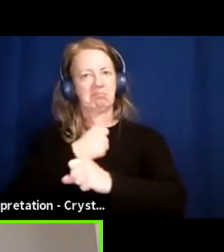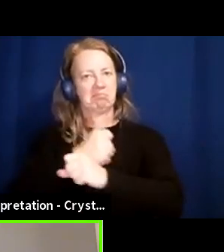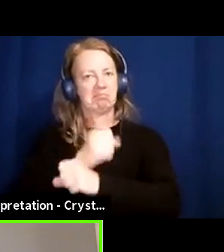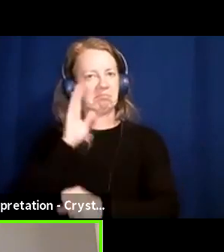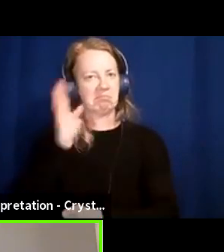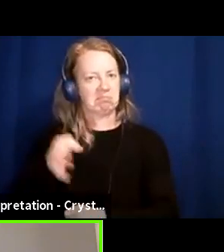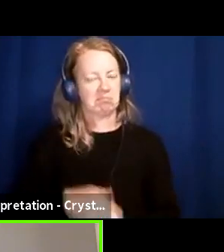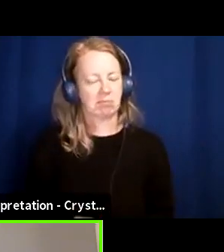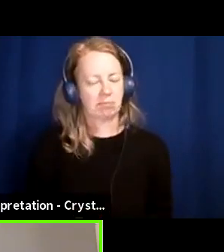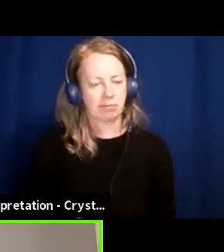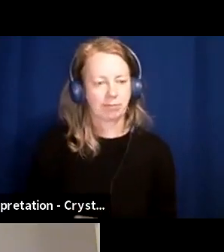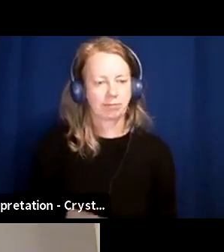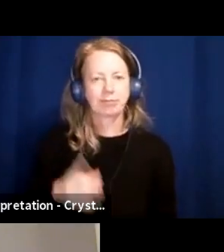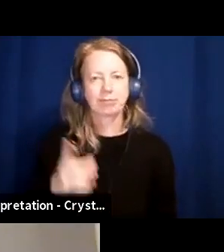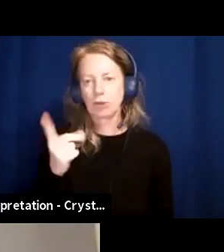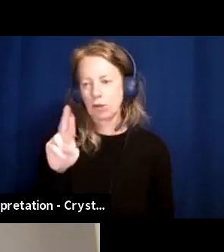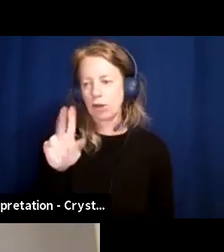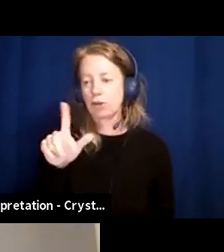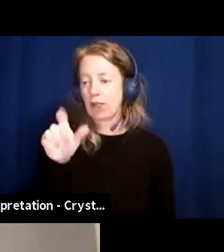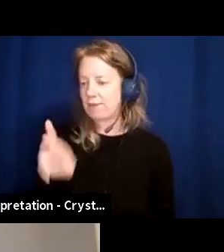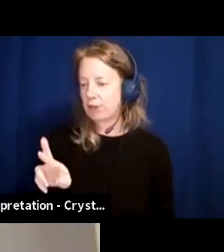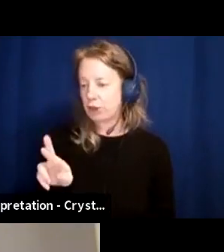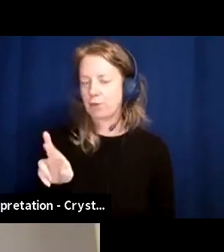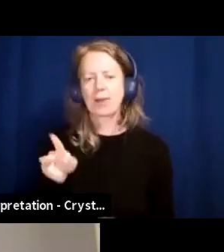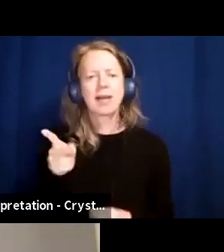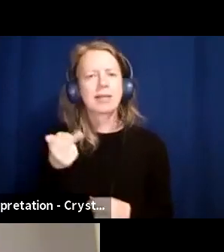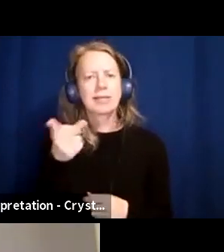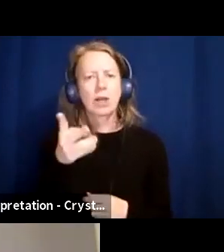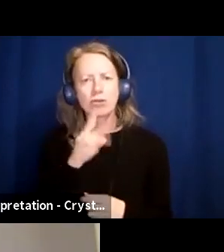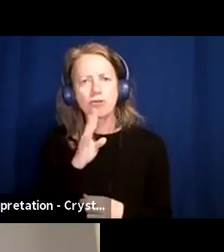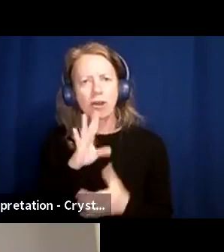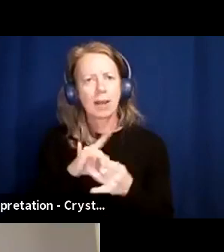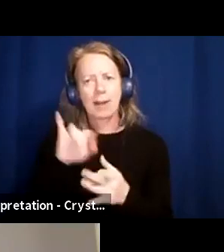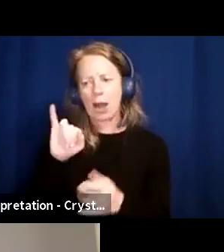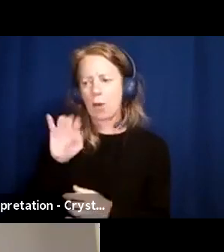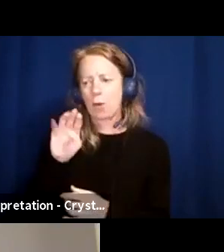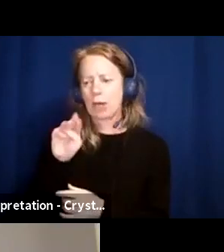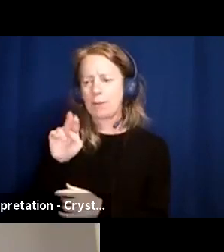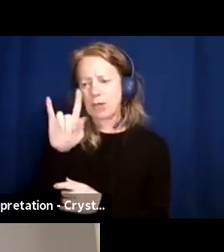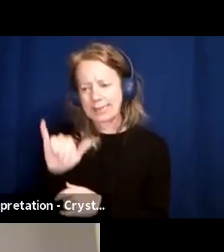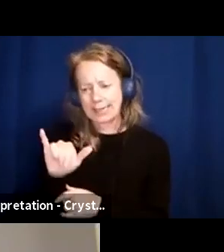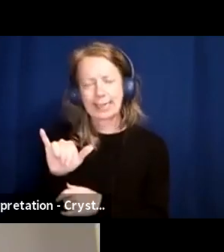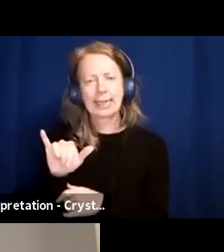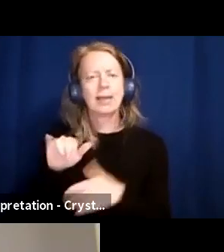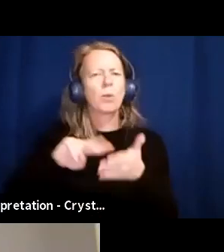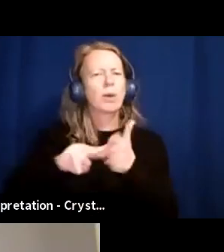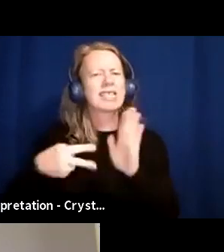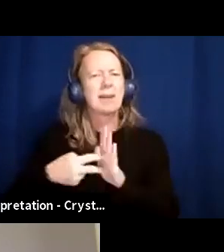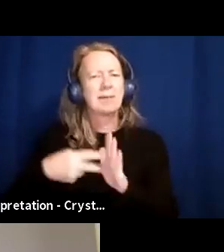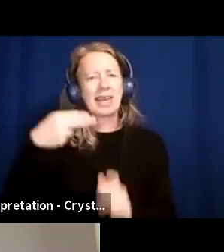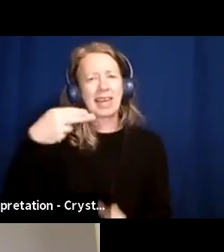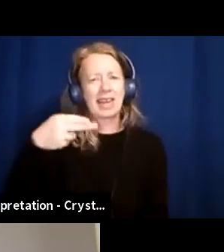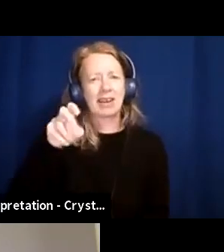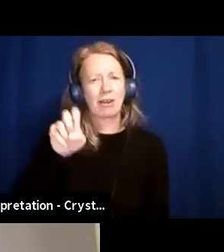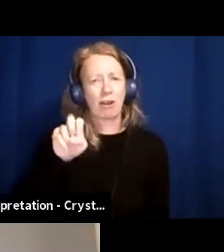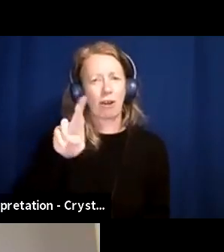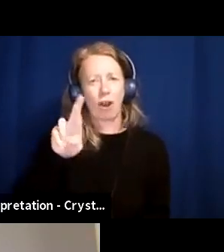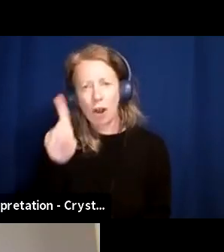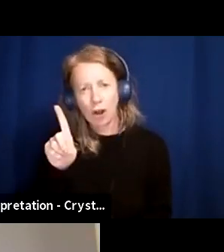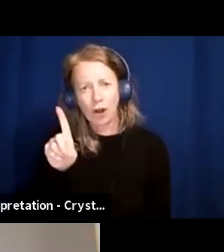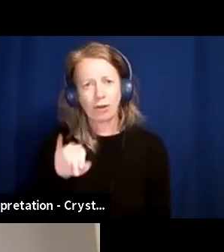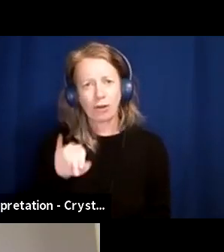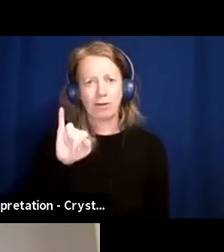Speaking of immunity, Monica and perhaps Annelise, you can jump into what is herd immunity exactly and why do we want it?